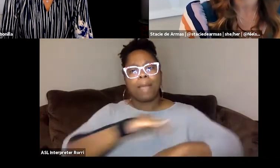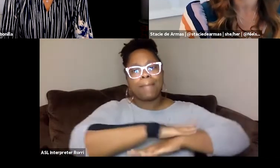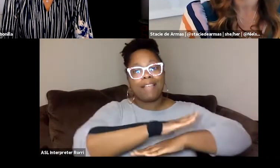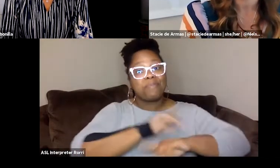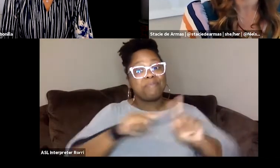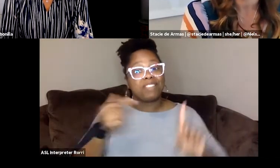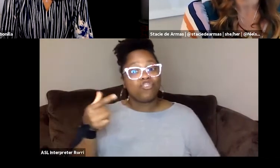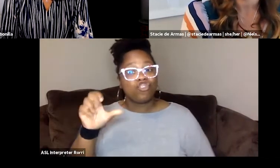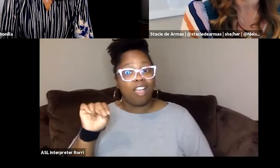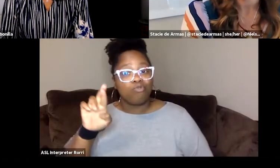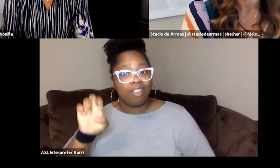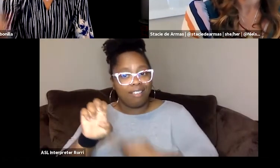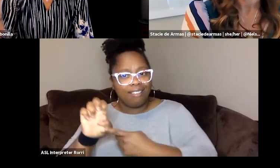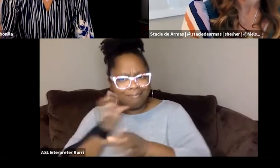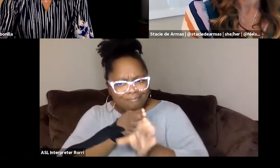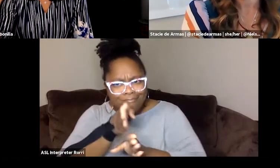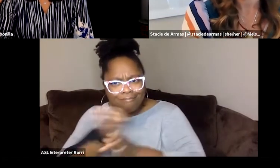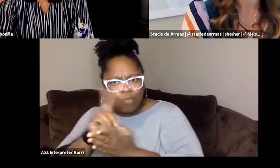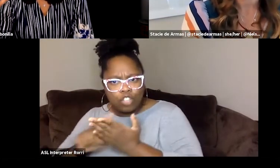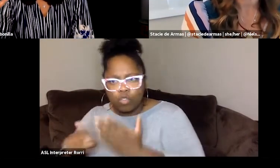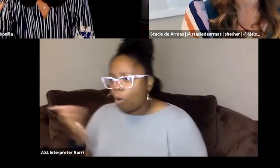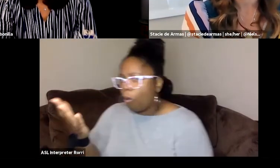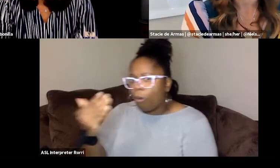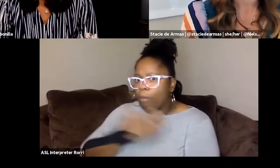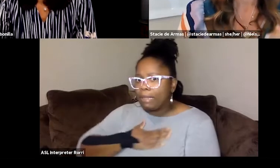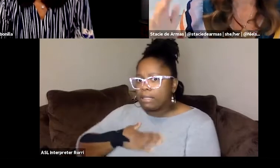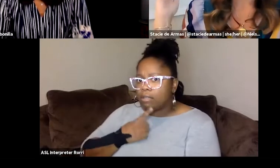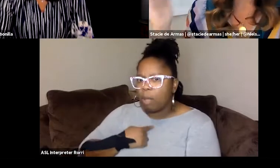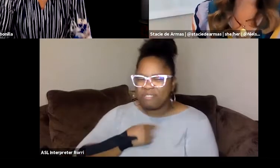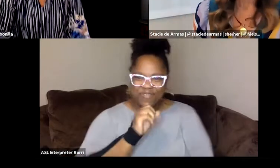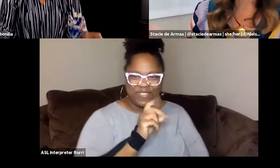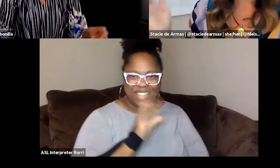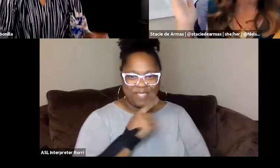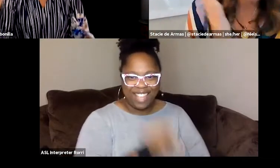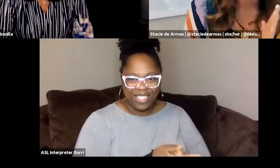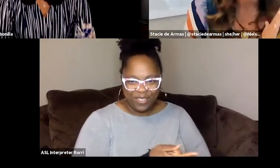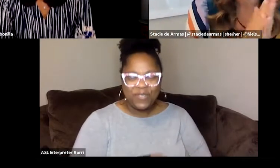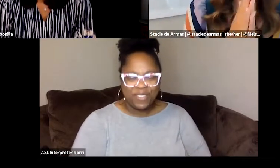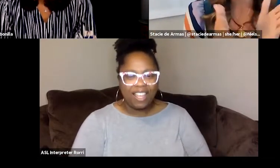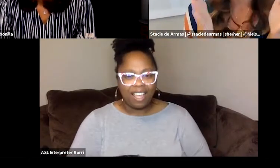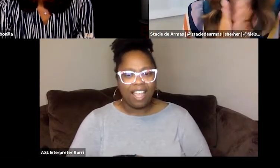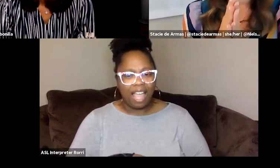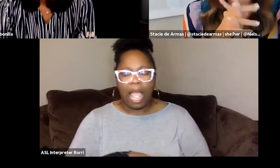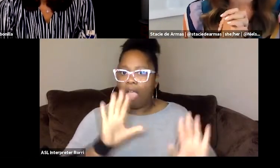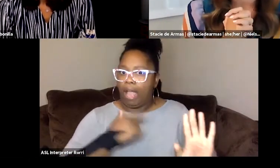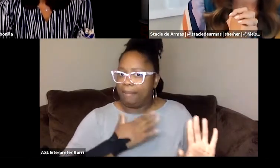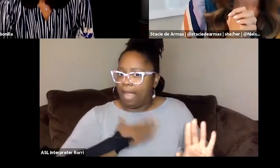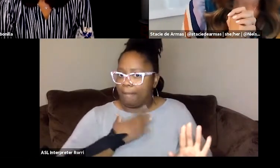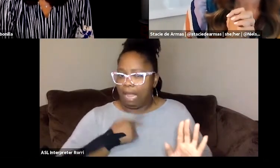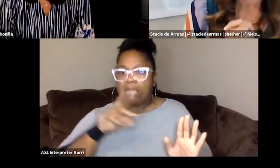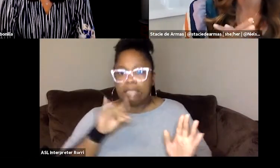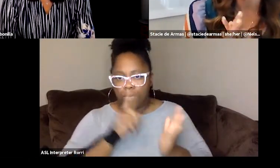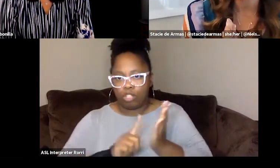a little bit of genre research for please tell this me. conversation. Okay, I'll tell you. So I went back, and I'm so glad I did, so I'm glad this came